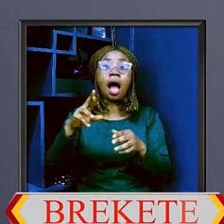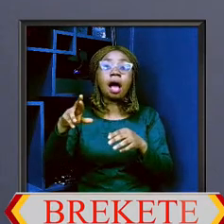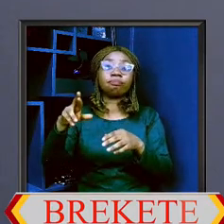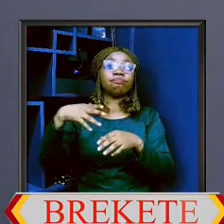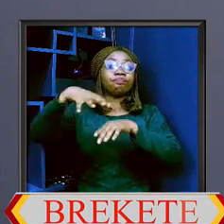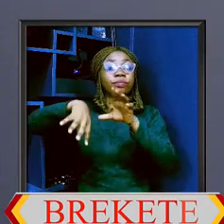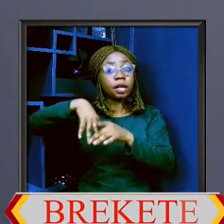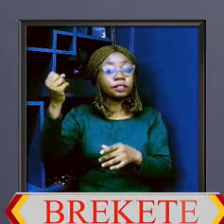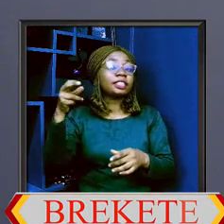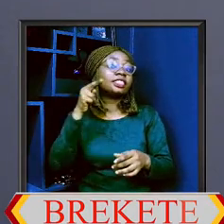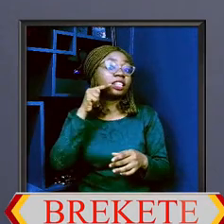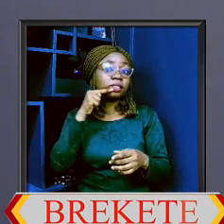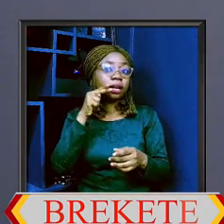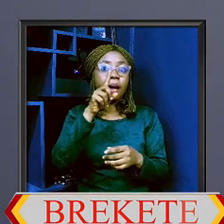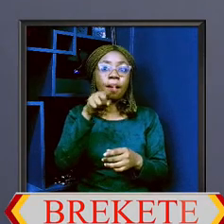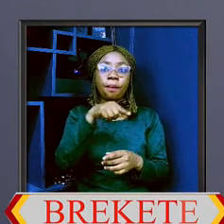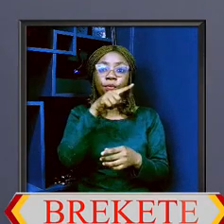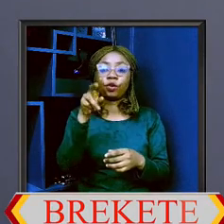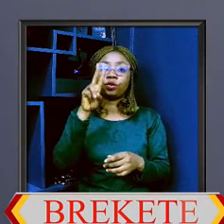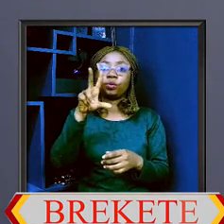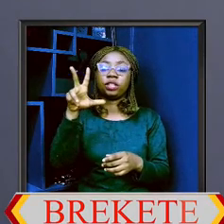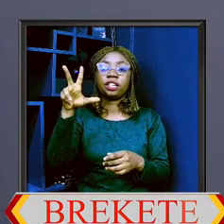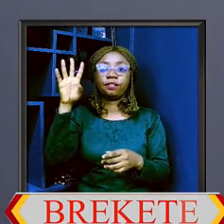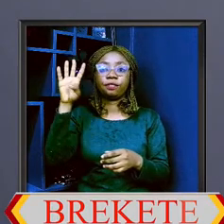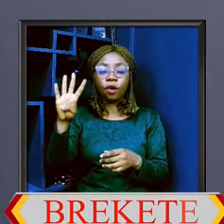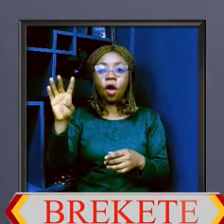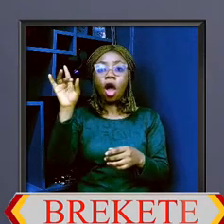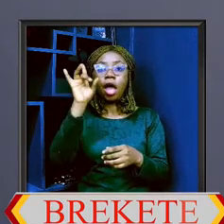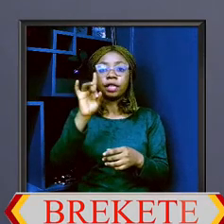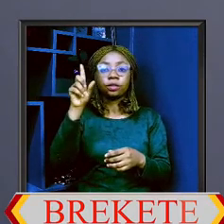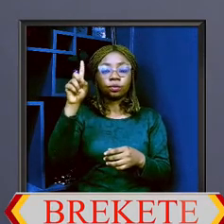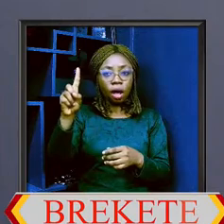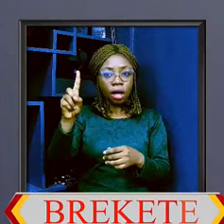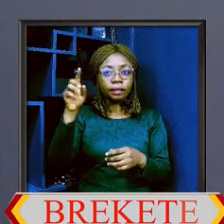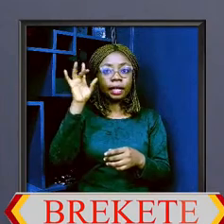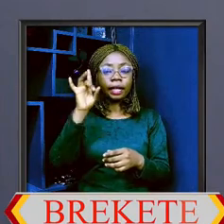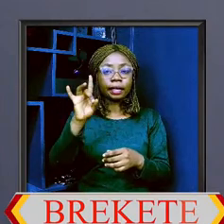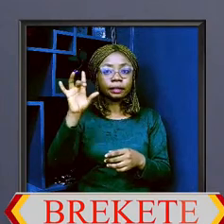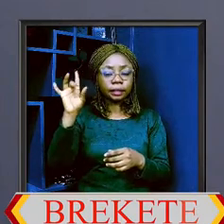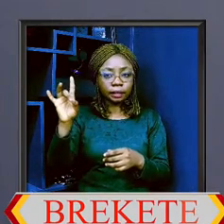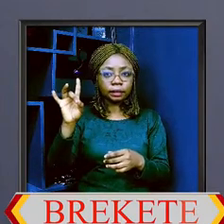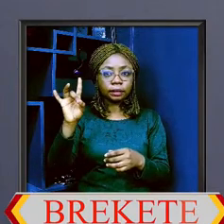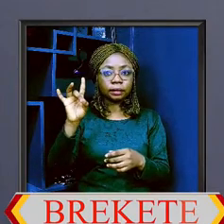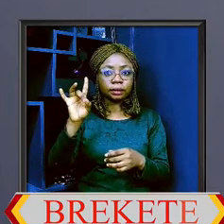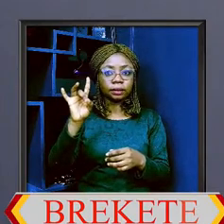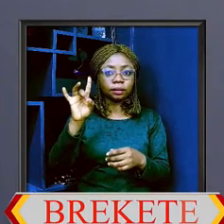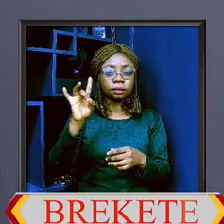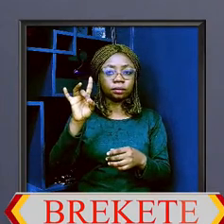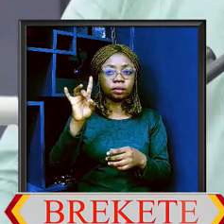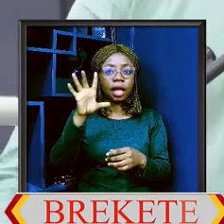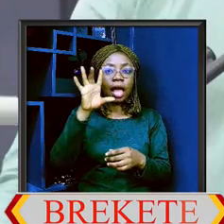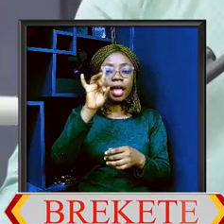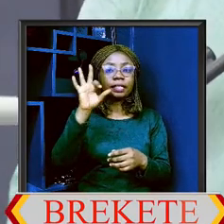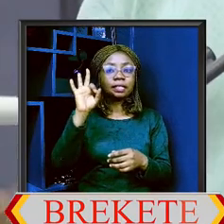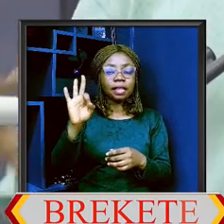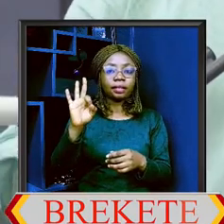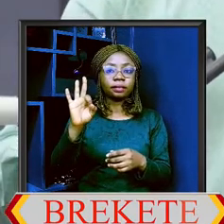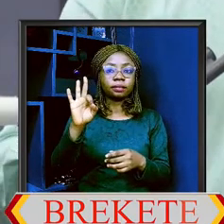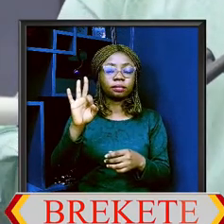2 34 81 mhm 88 mm